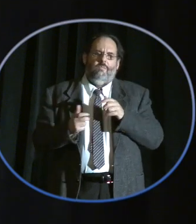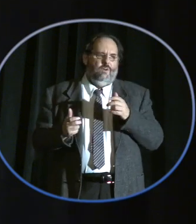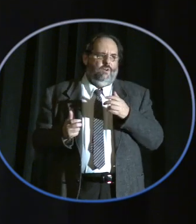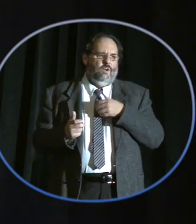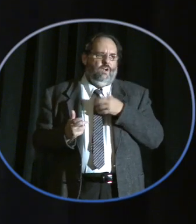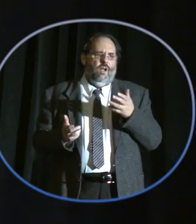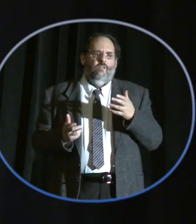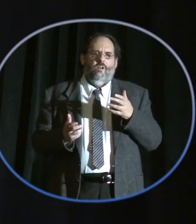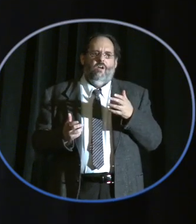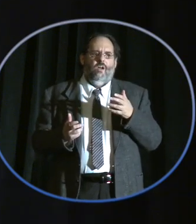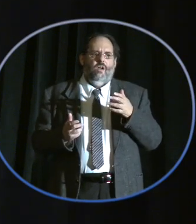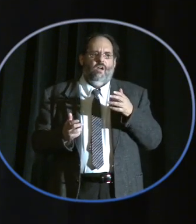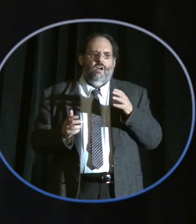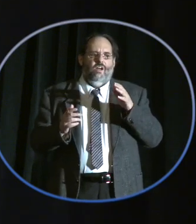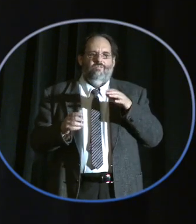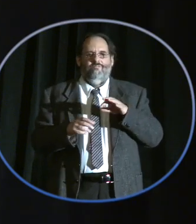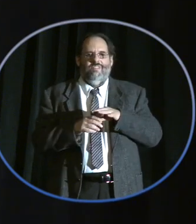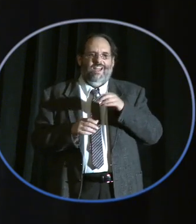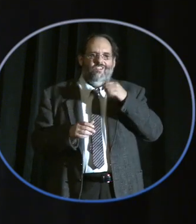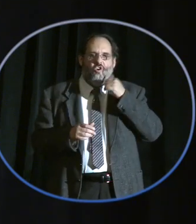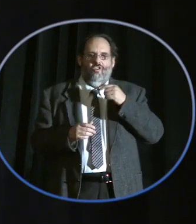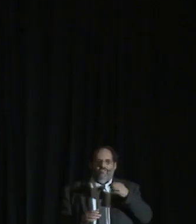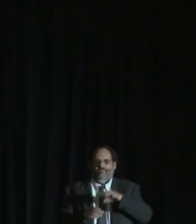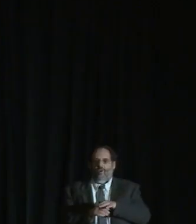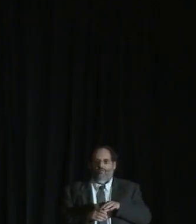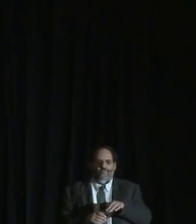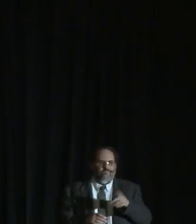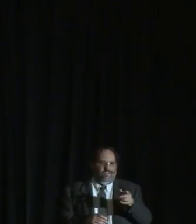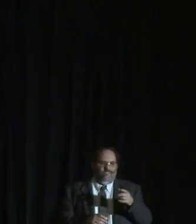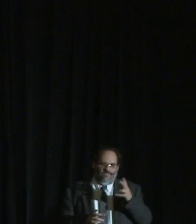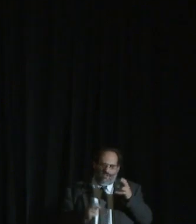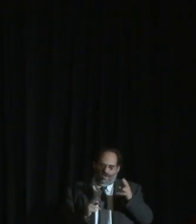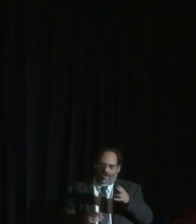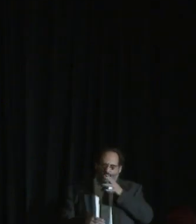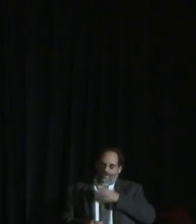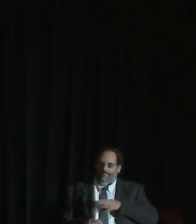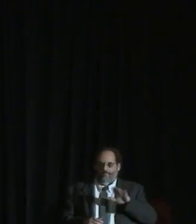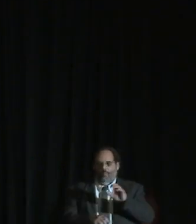and we loved that she's presenting to you. So come on up, Samuela and Nikidra.